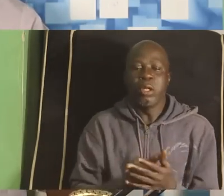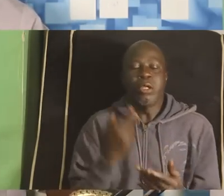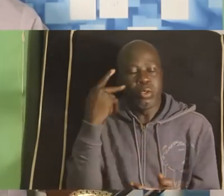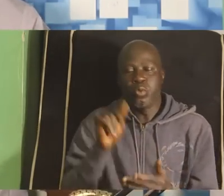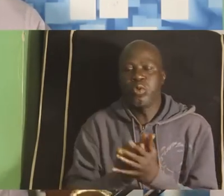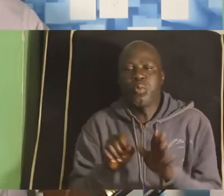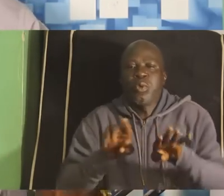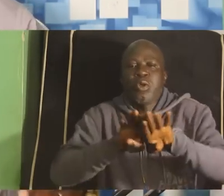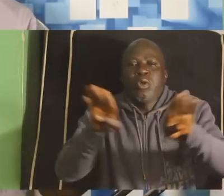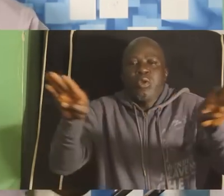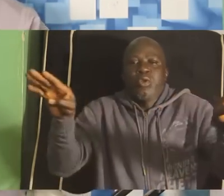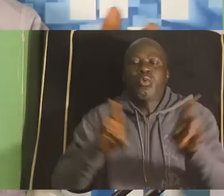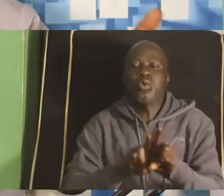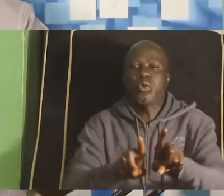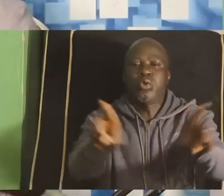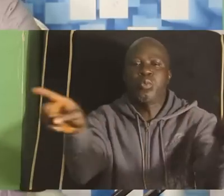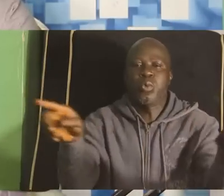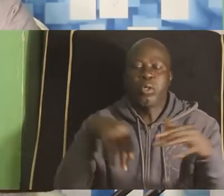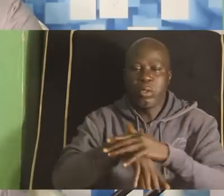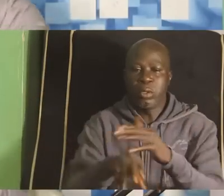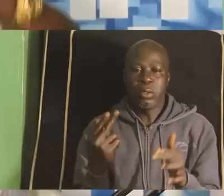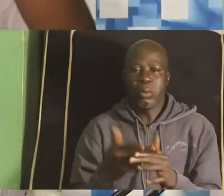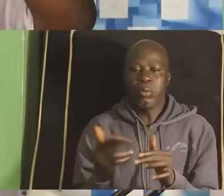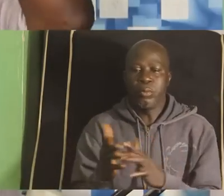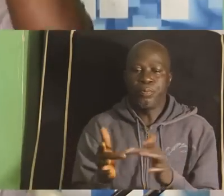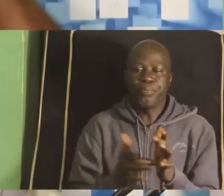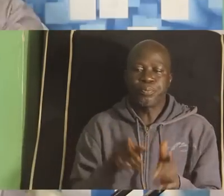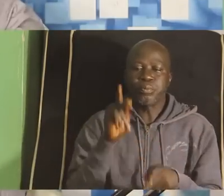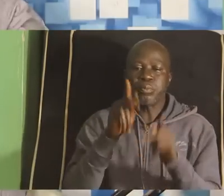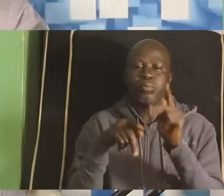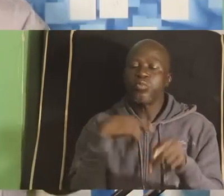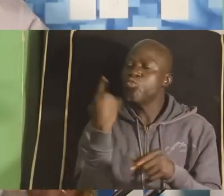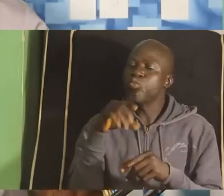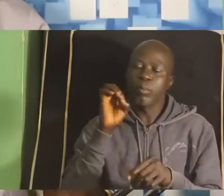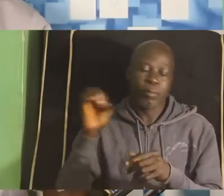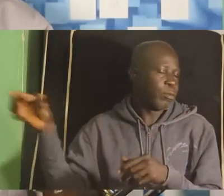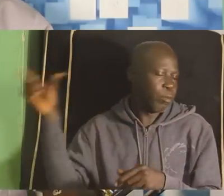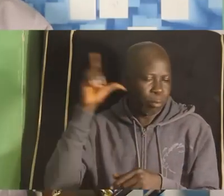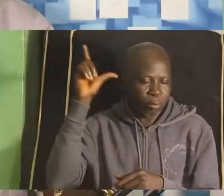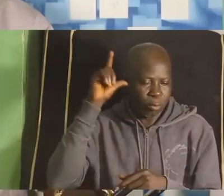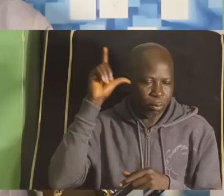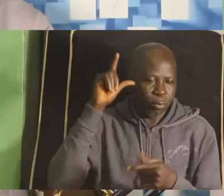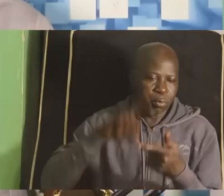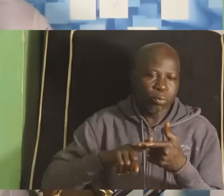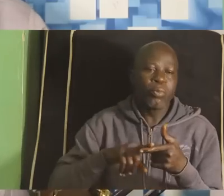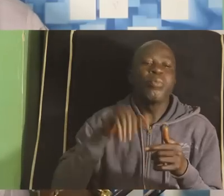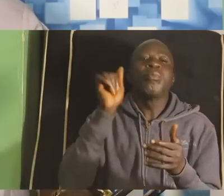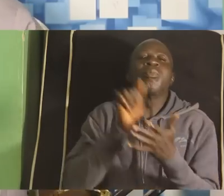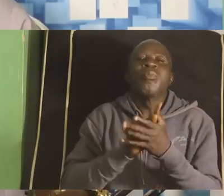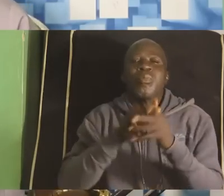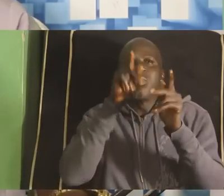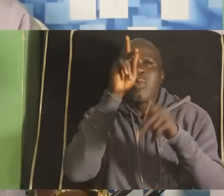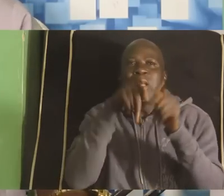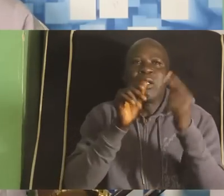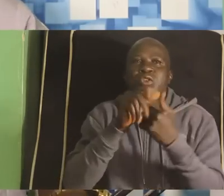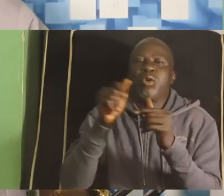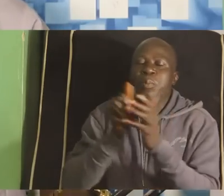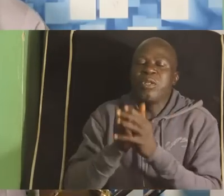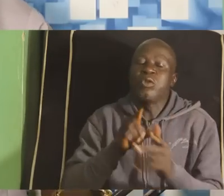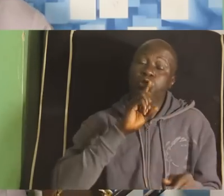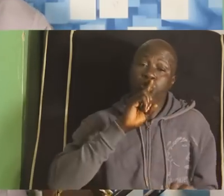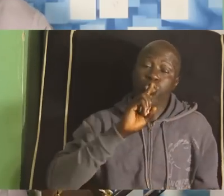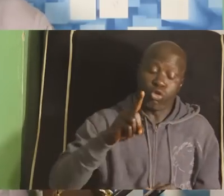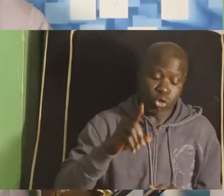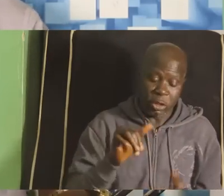will be exposed deliver who the in the name of Jesus gbogbo e ton gbo me so that is this alare kereke to finu ta that treasure person that you've thrown to